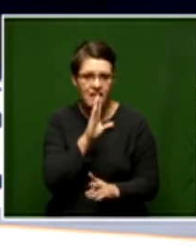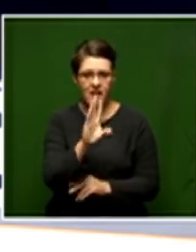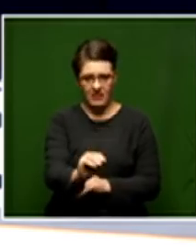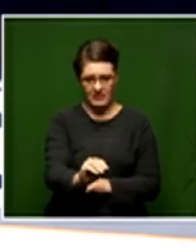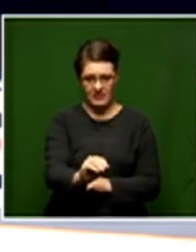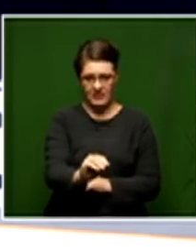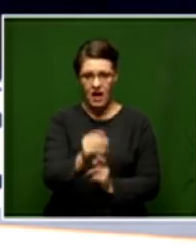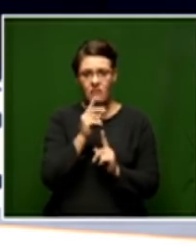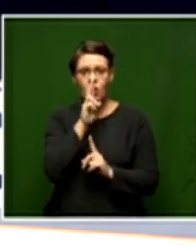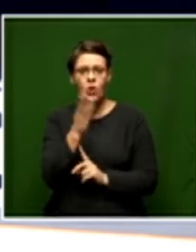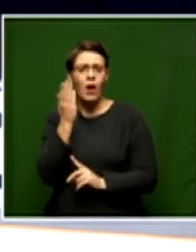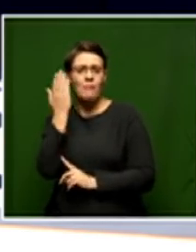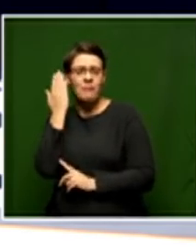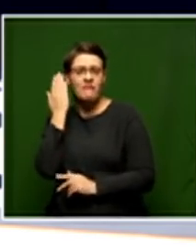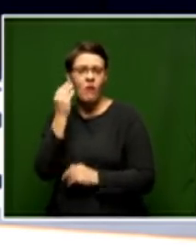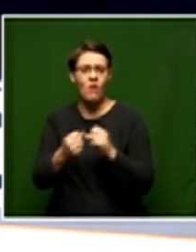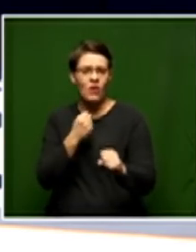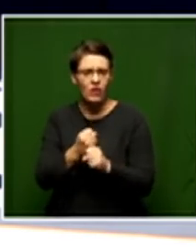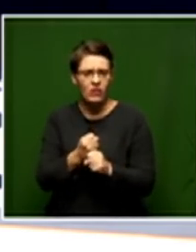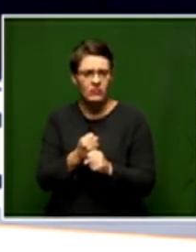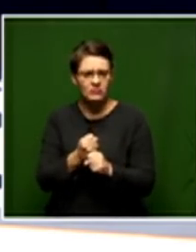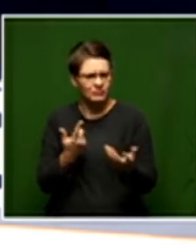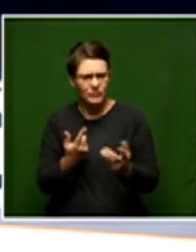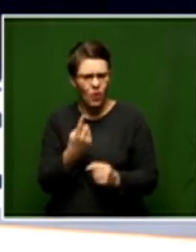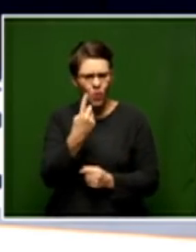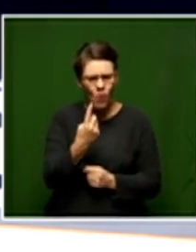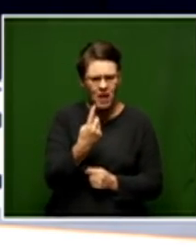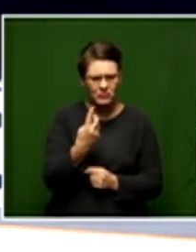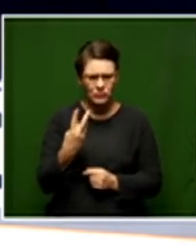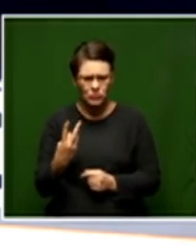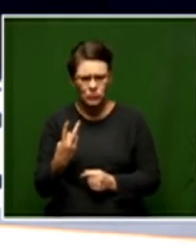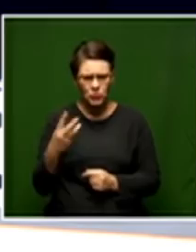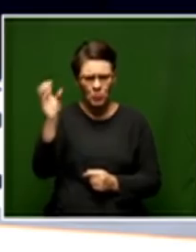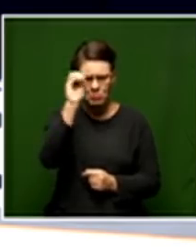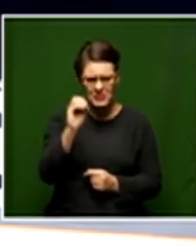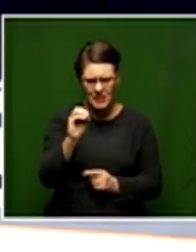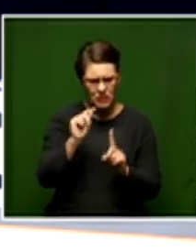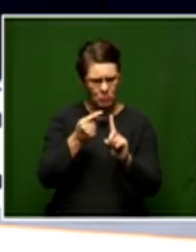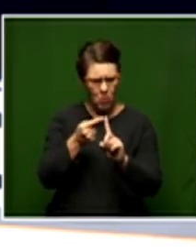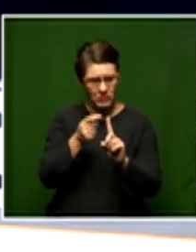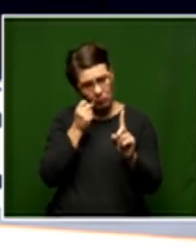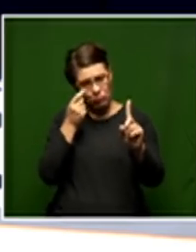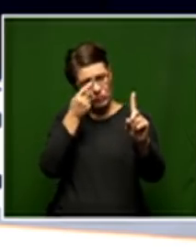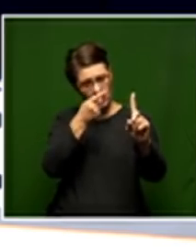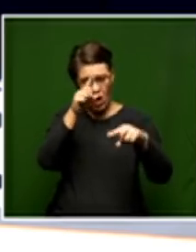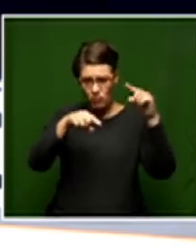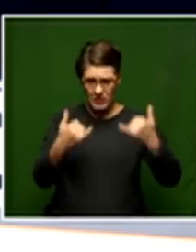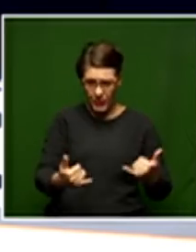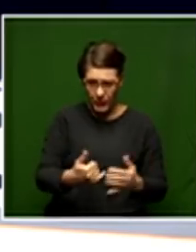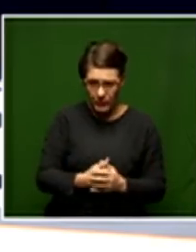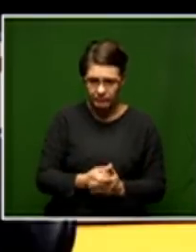When we look at this from previous years, are we within a 1 to 2 percentage point prediction rate right